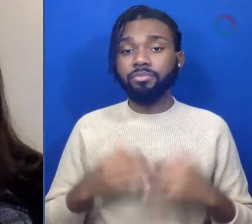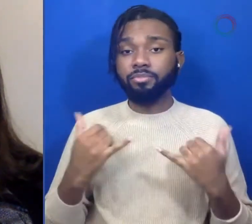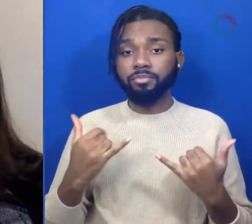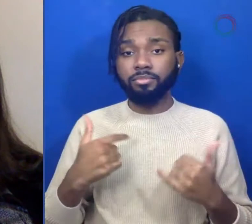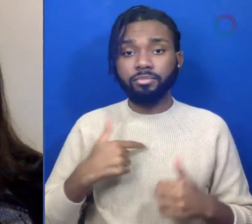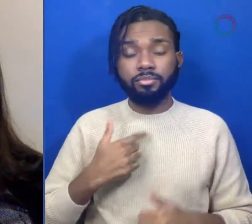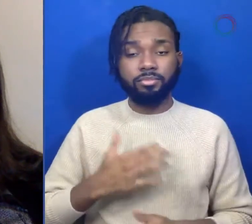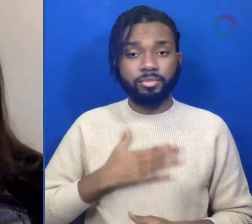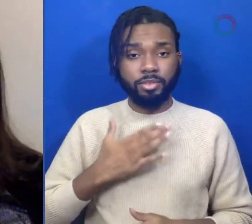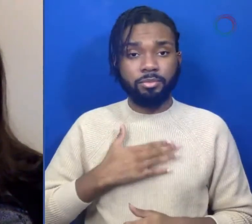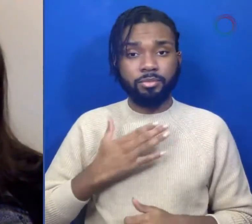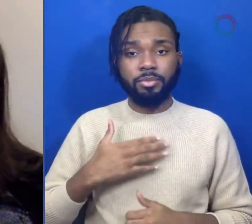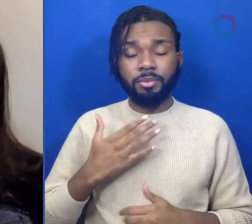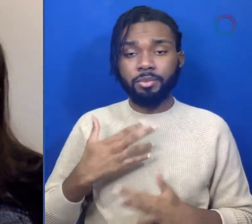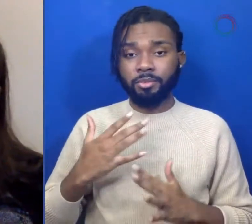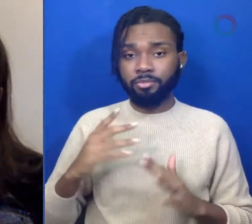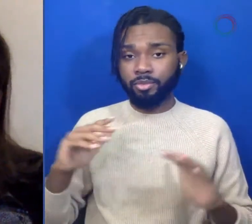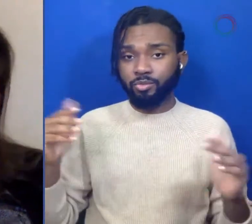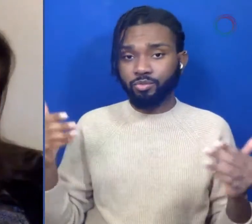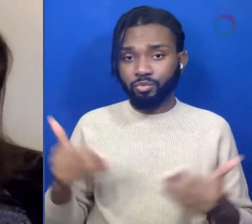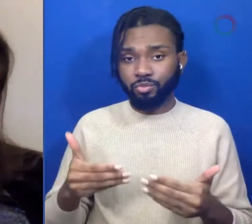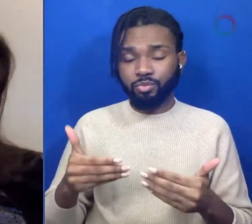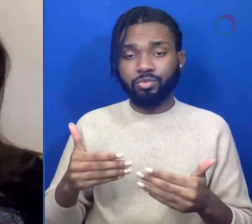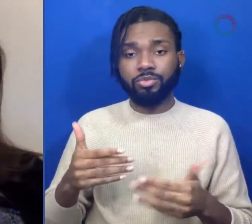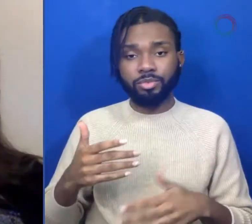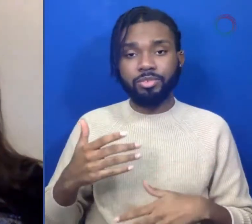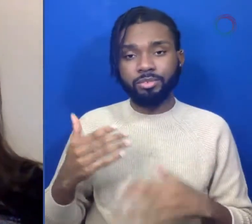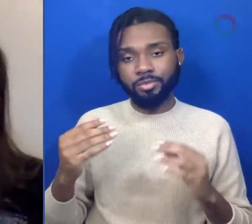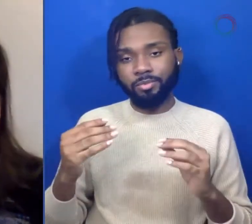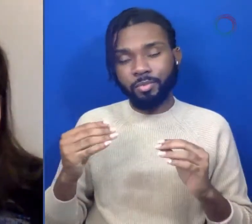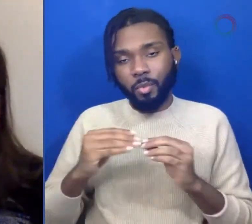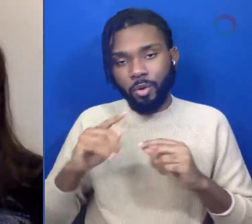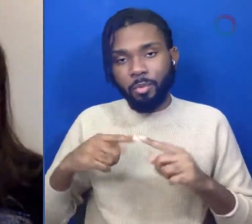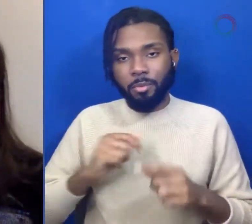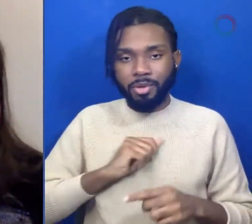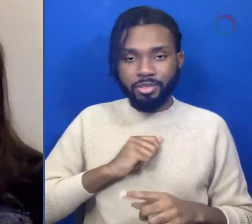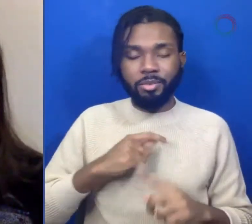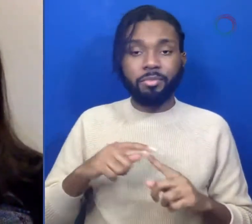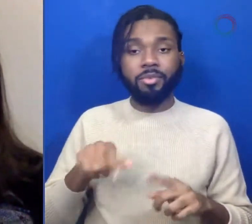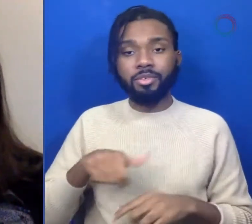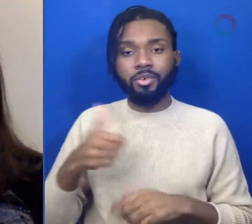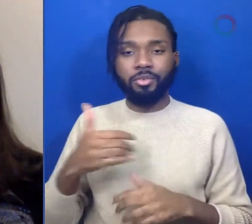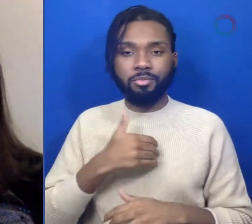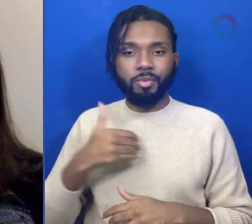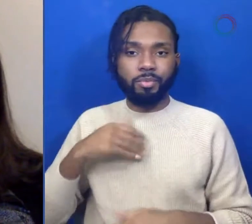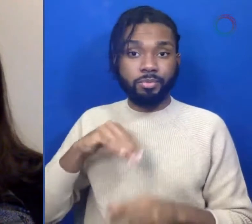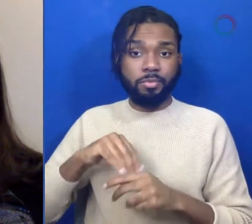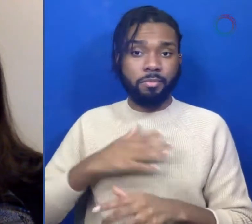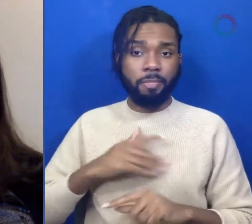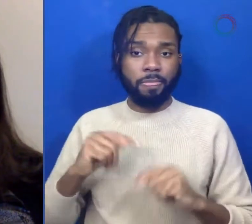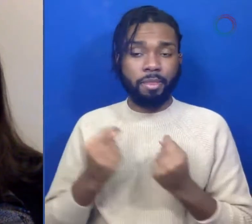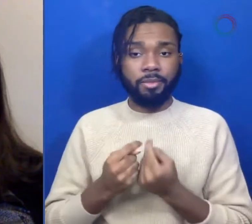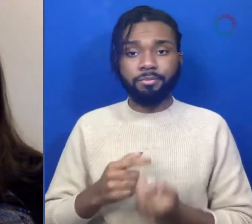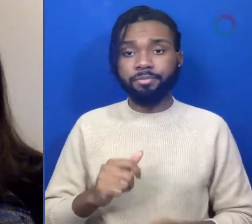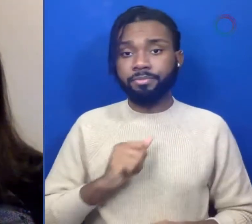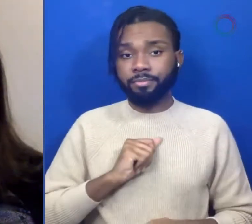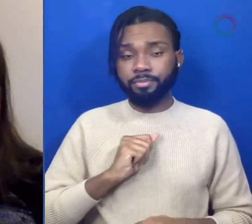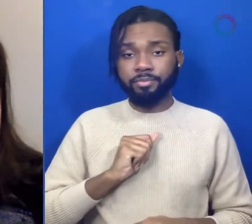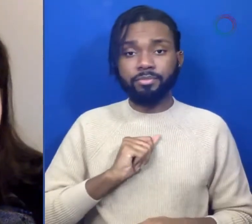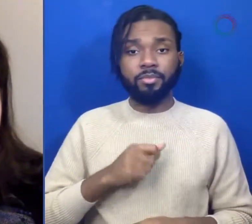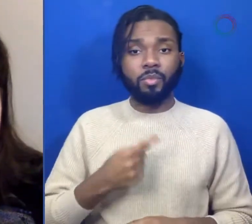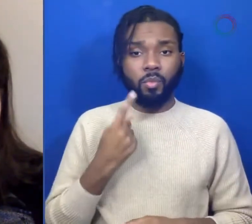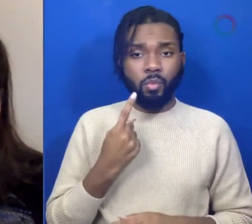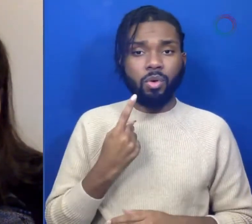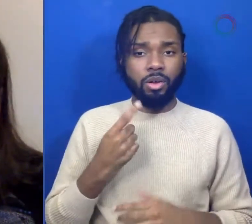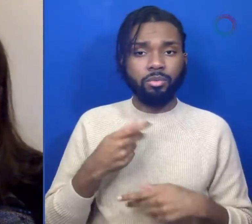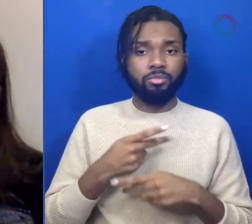to extend an introduction to, I guess, more myself and the other members of my team. So I am one of the